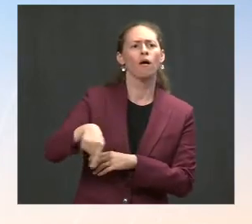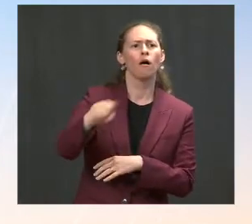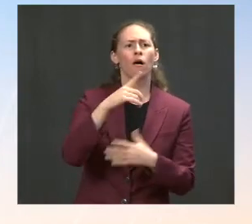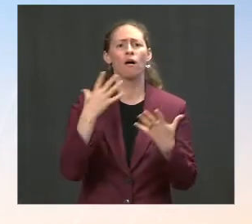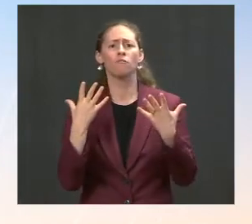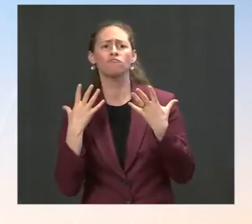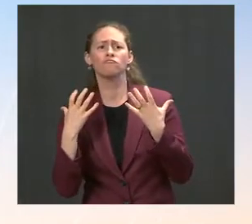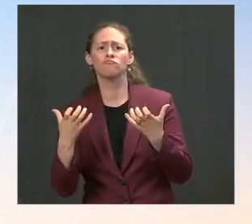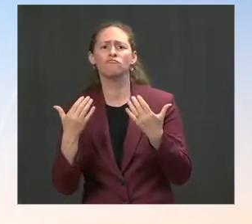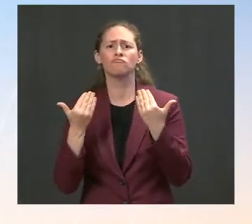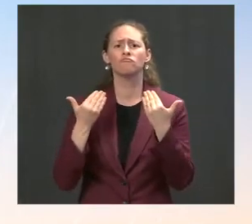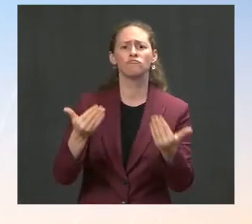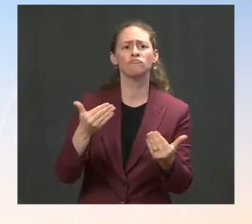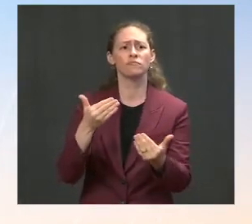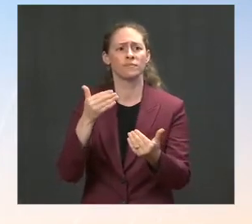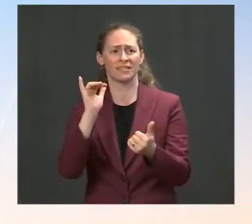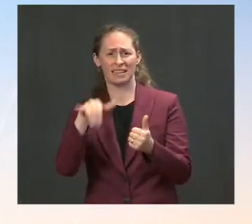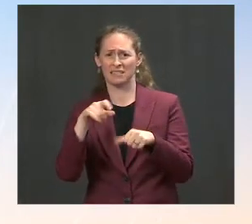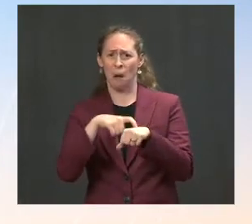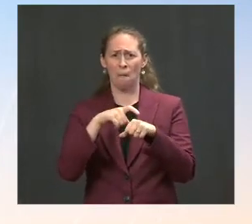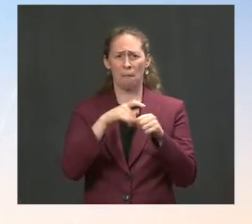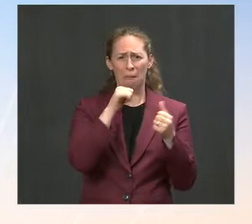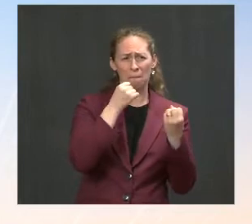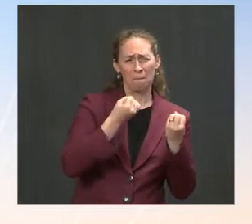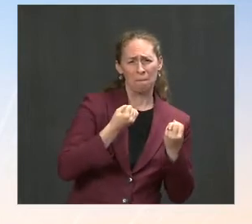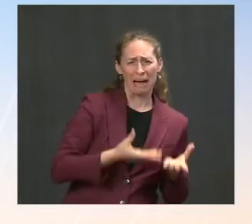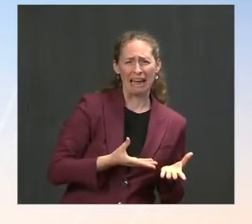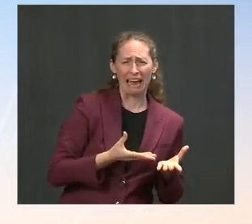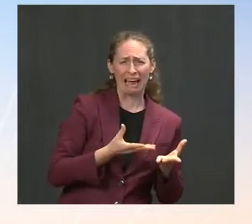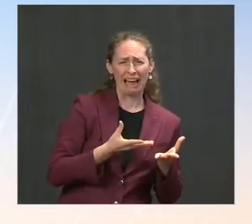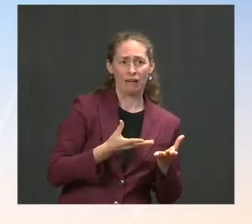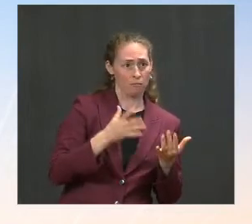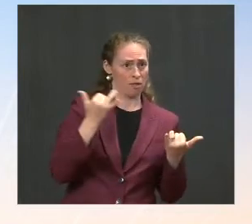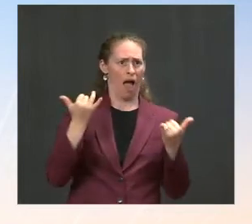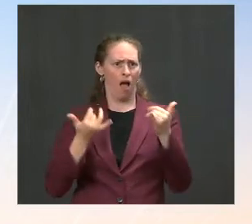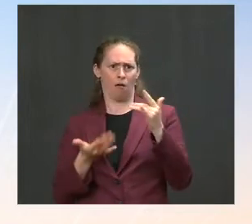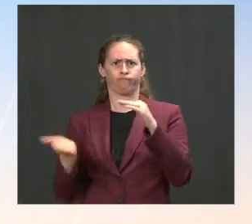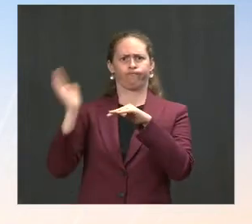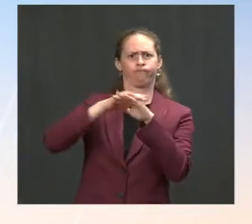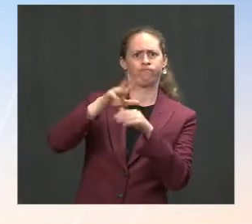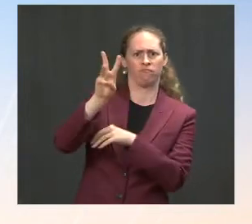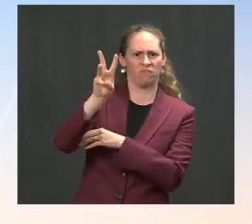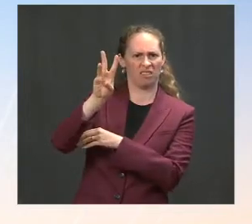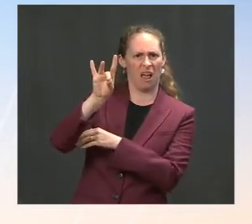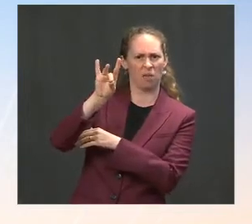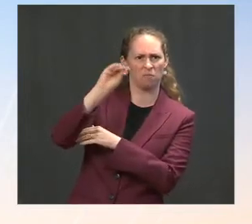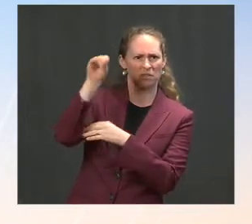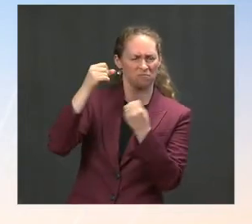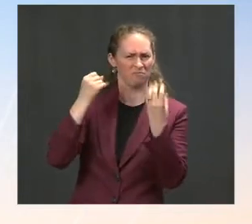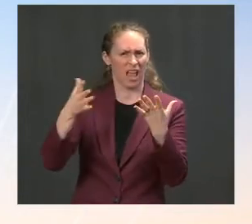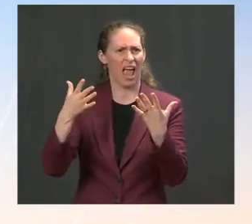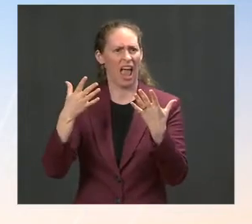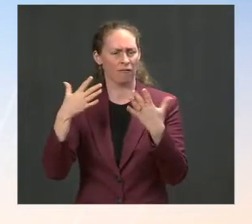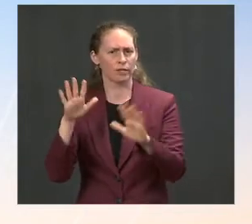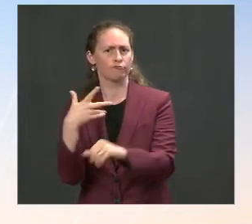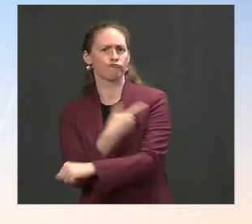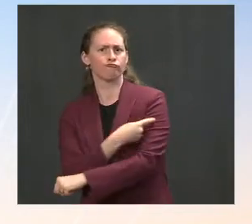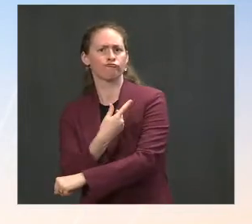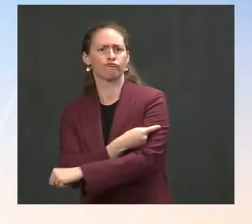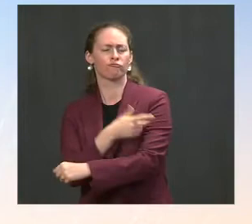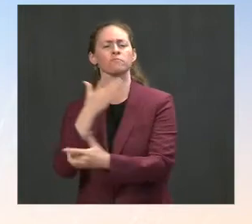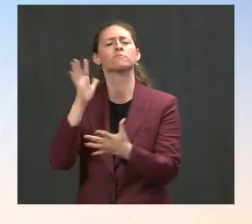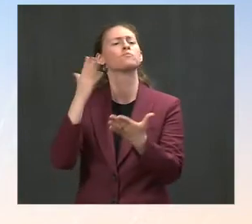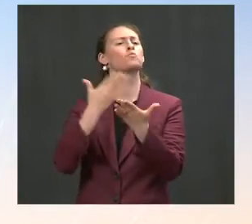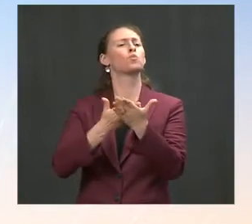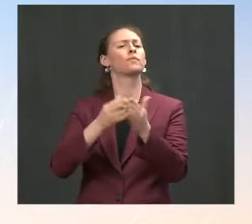30s. Today, over 68% of adult Americans have taken a shot. So what that shows you is that in a relatively short period